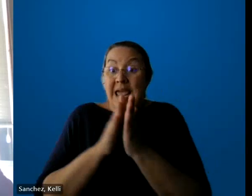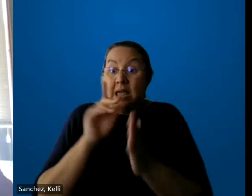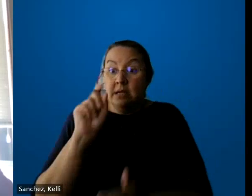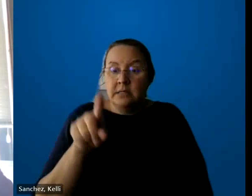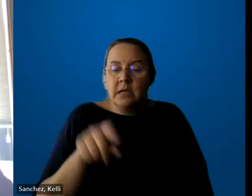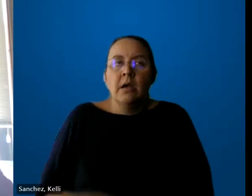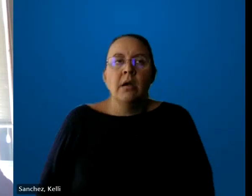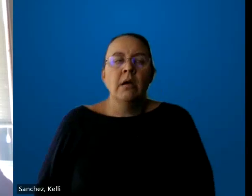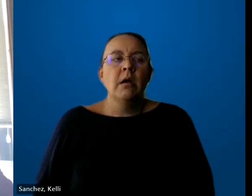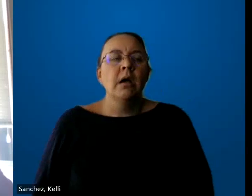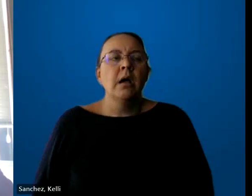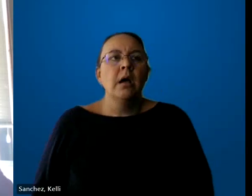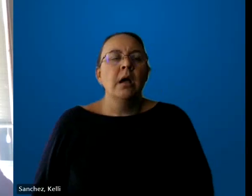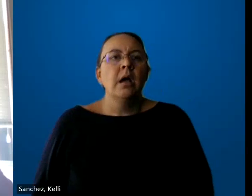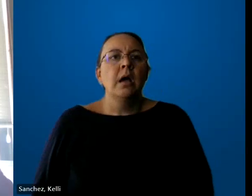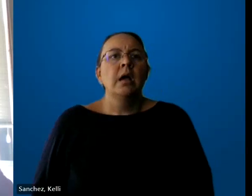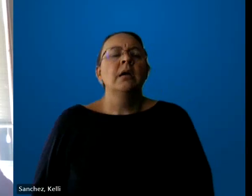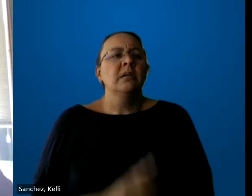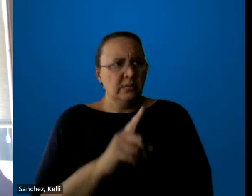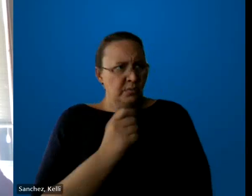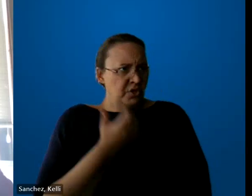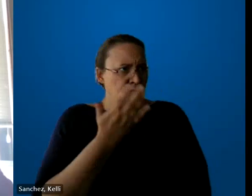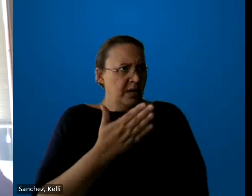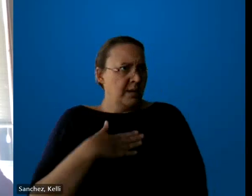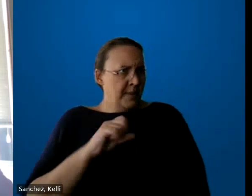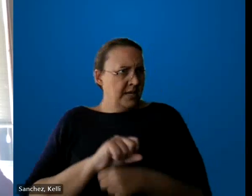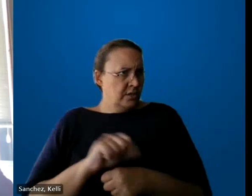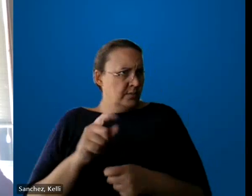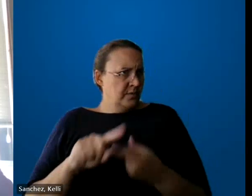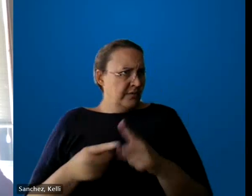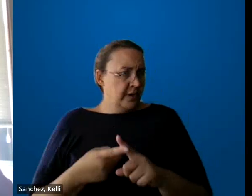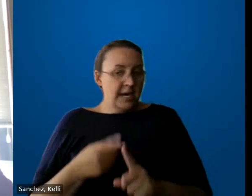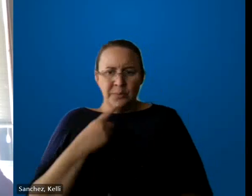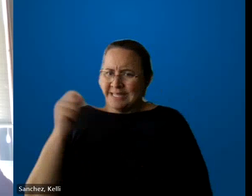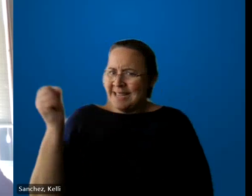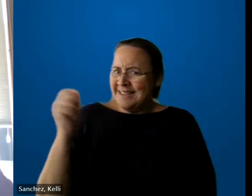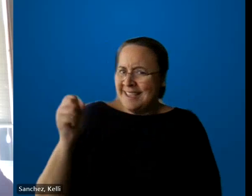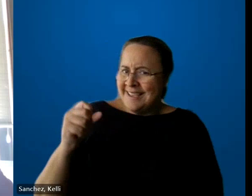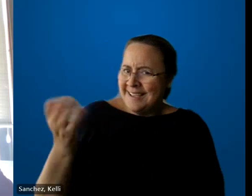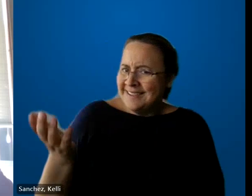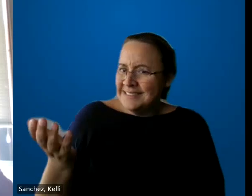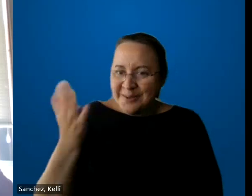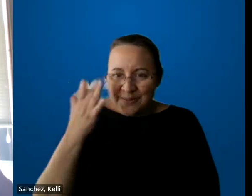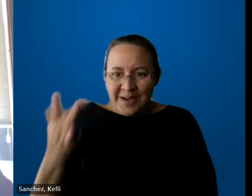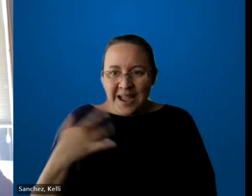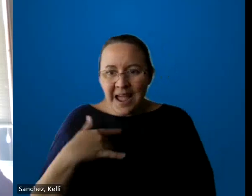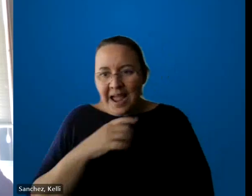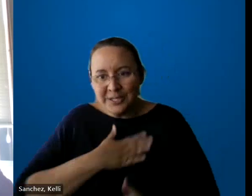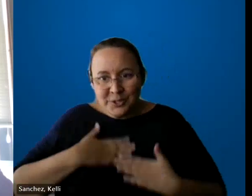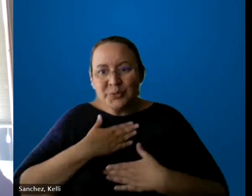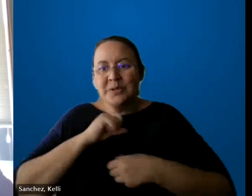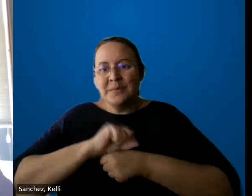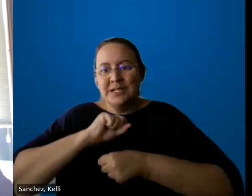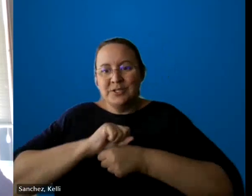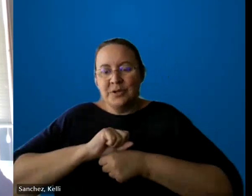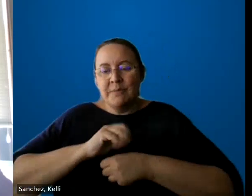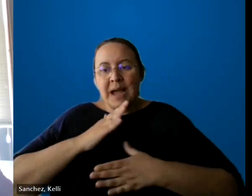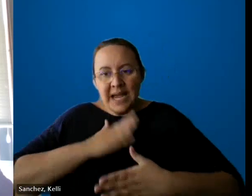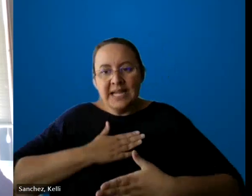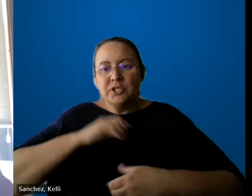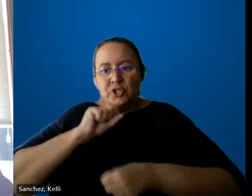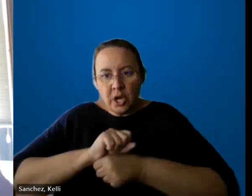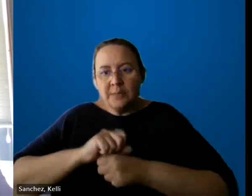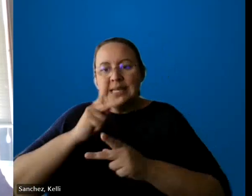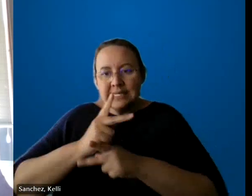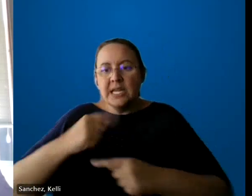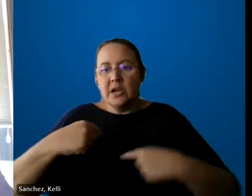know, would I recommend my job to one of my friends? I would say yes, because like I enjoy my job. Like my job takes care of me.